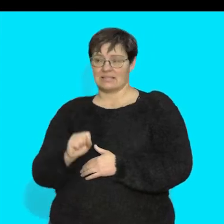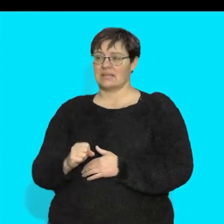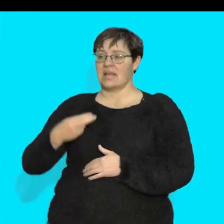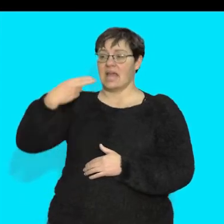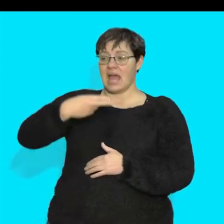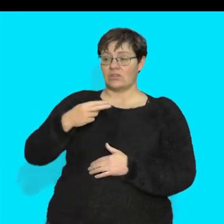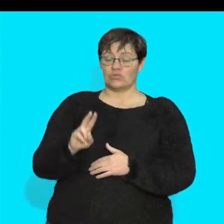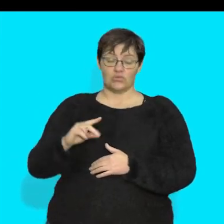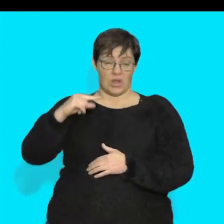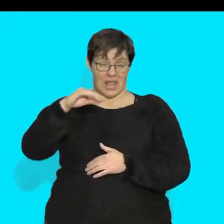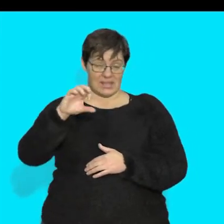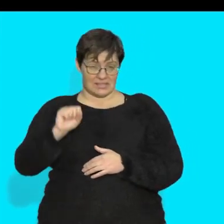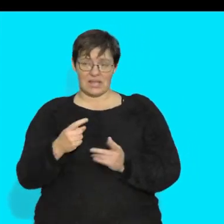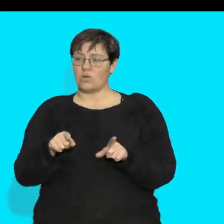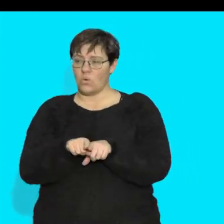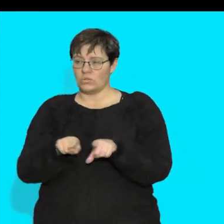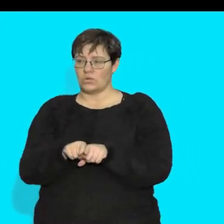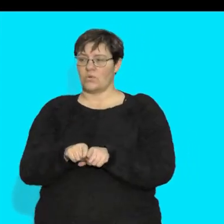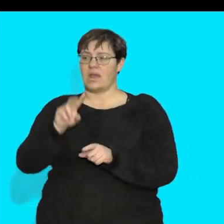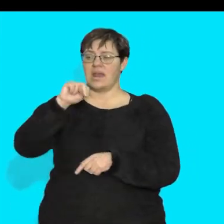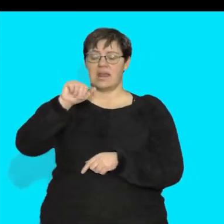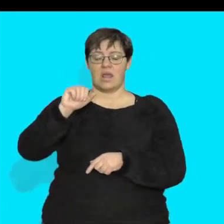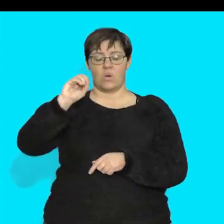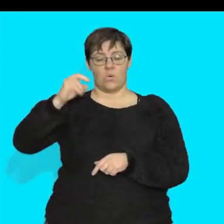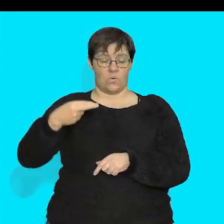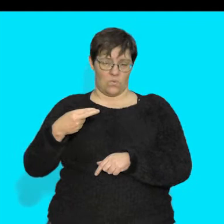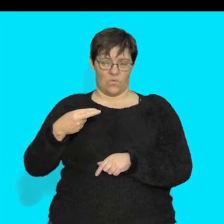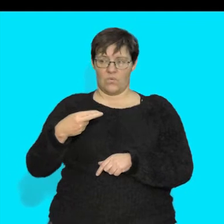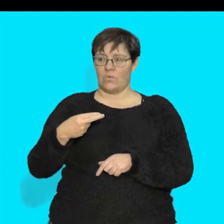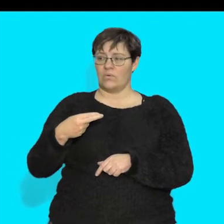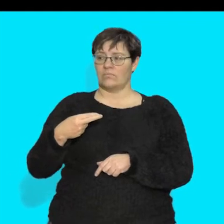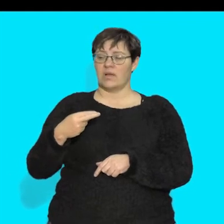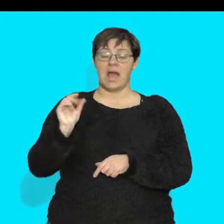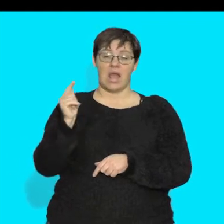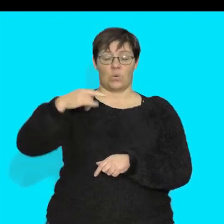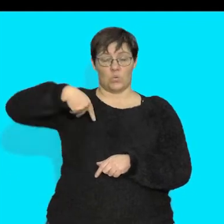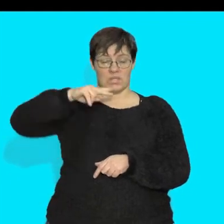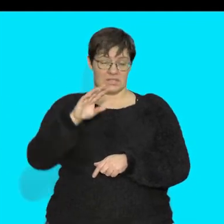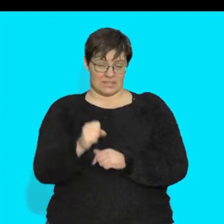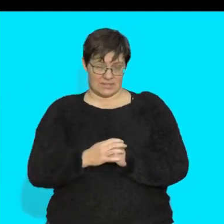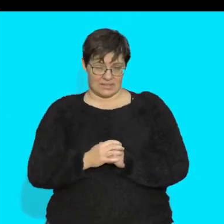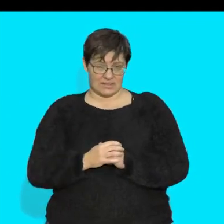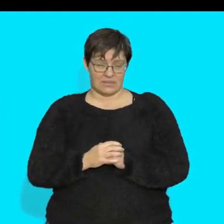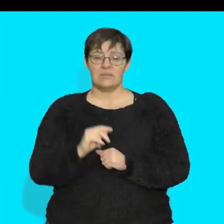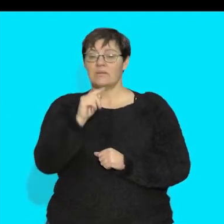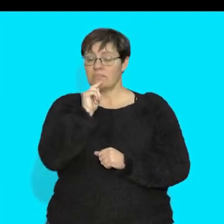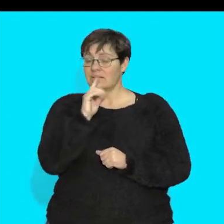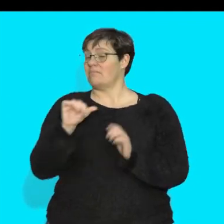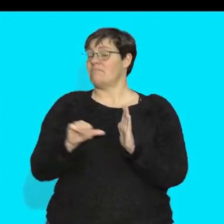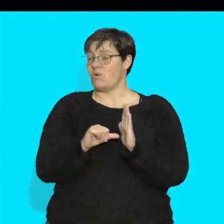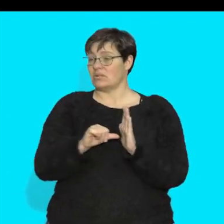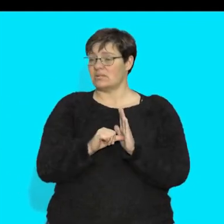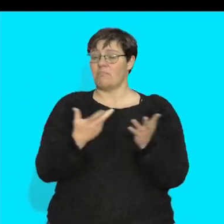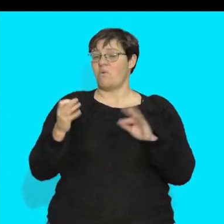hydrogen gas, and sodium hydroxide. So hydrogen gas is a fuel, and it might actually be